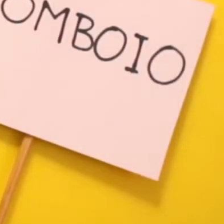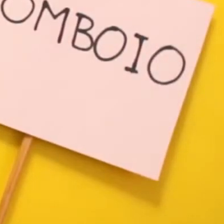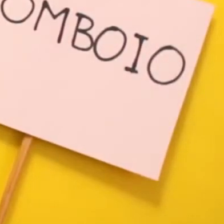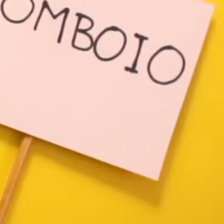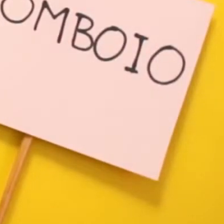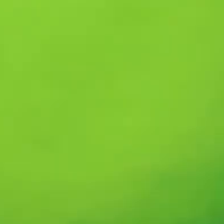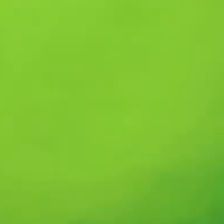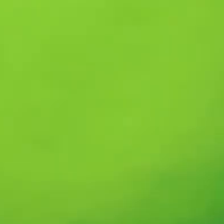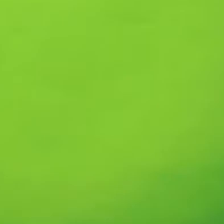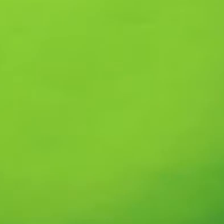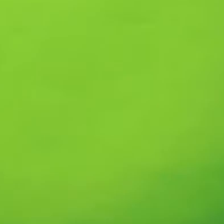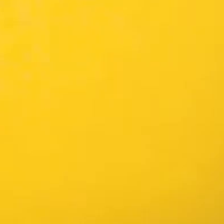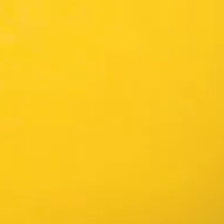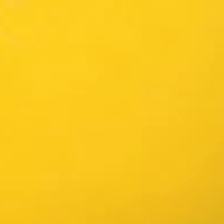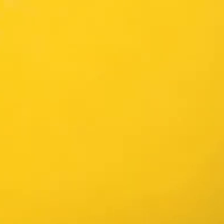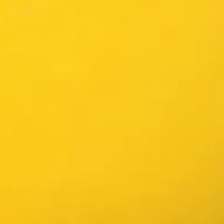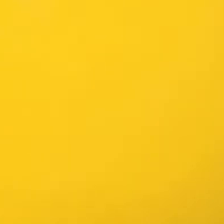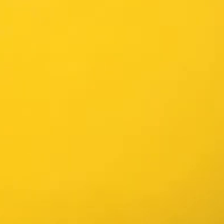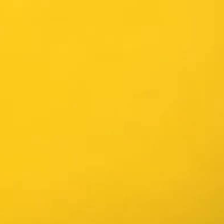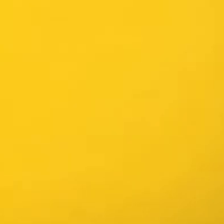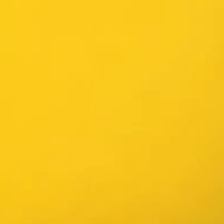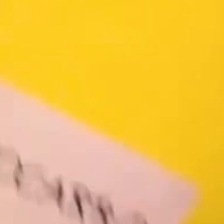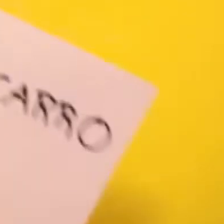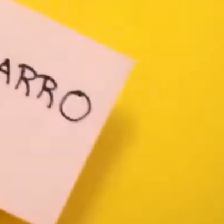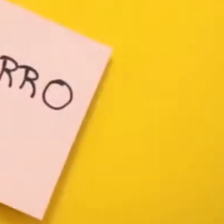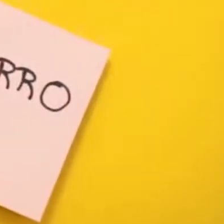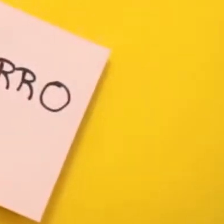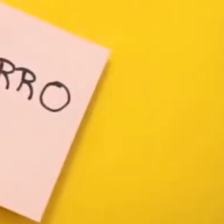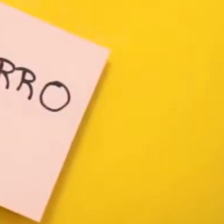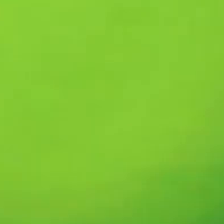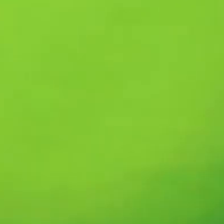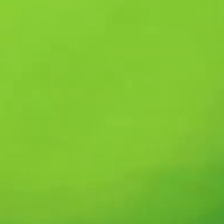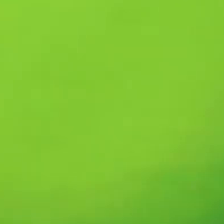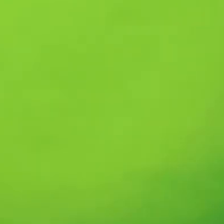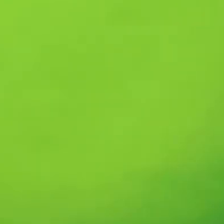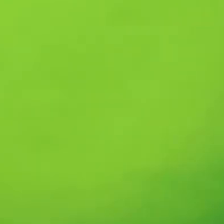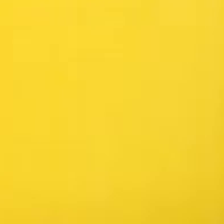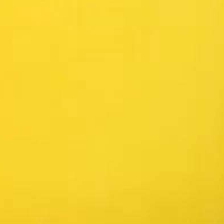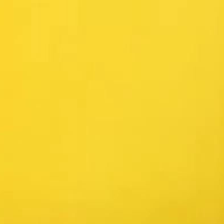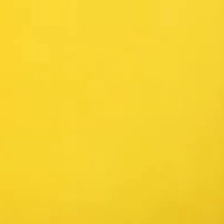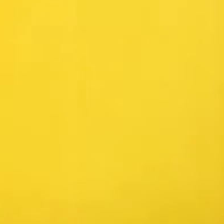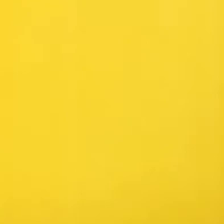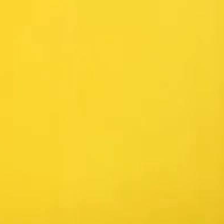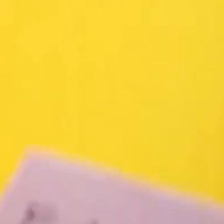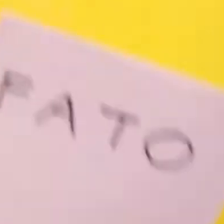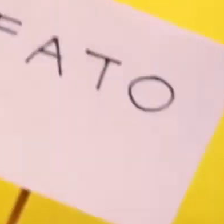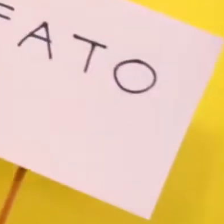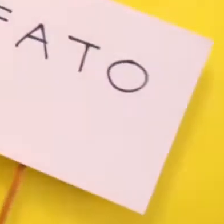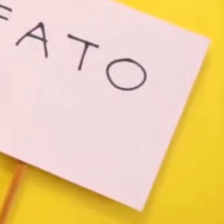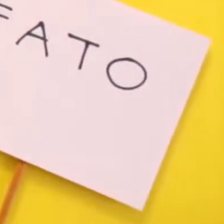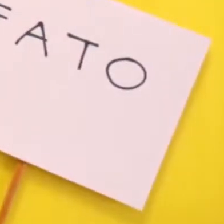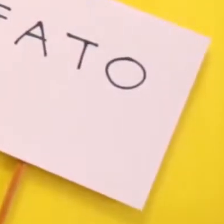Portuguese. Bus is ônibus and autocarro. Suit is terno and